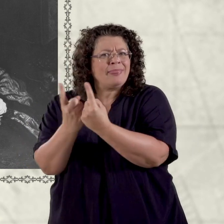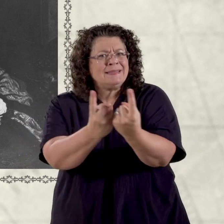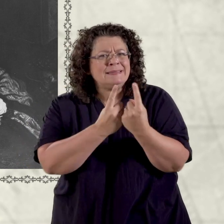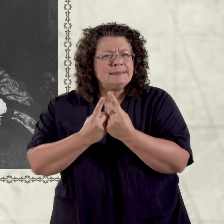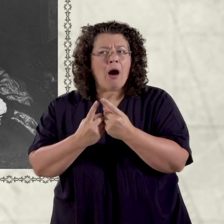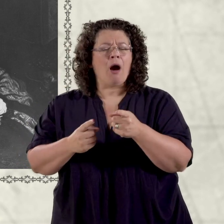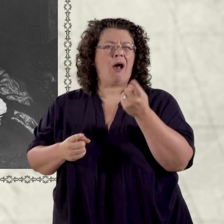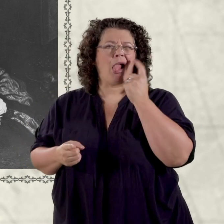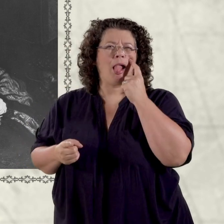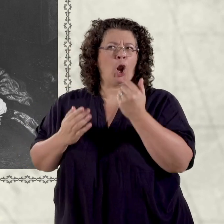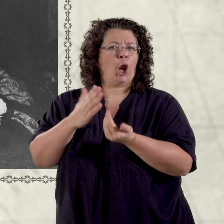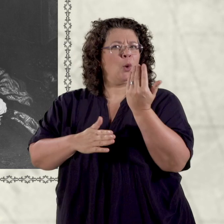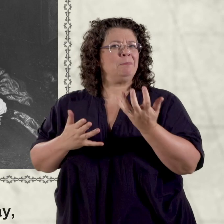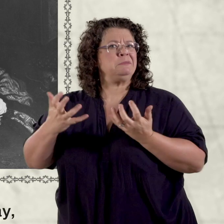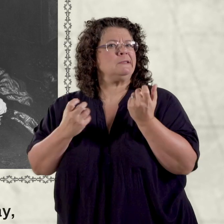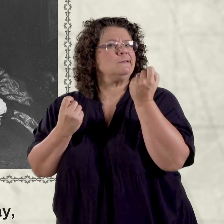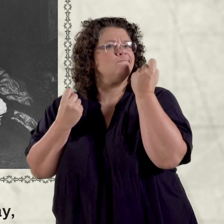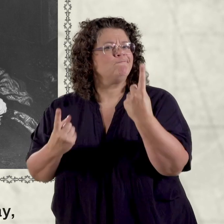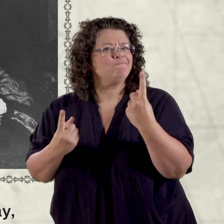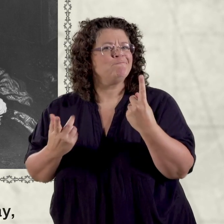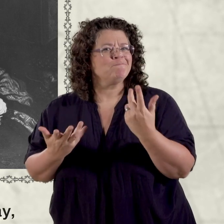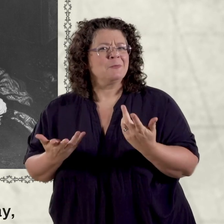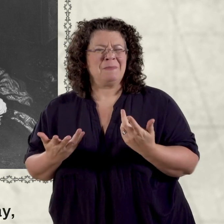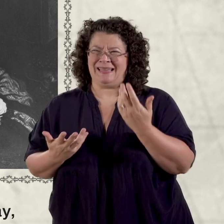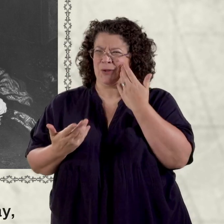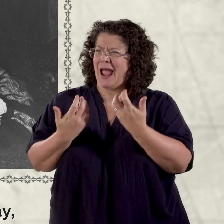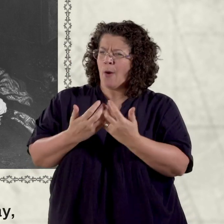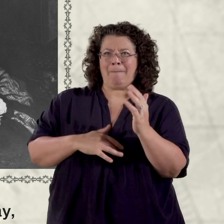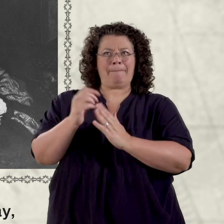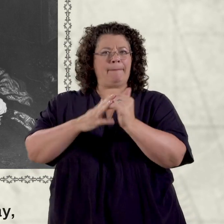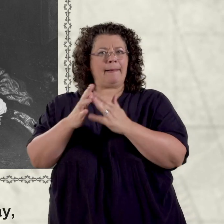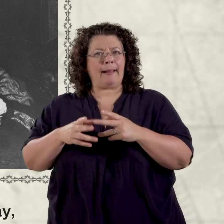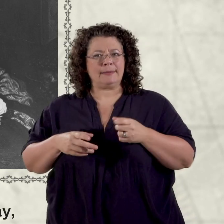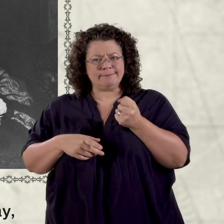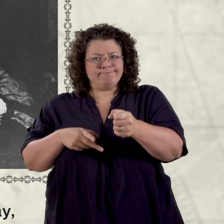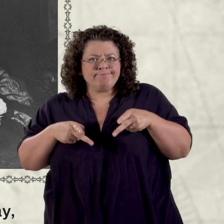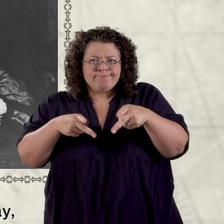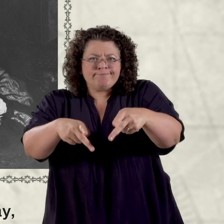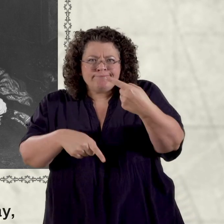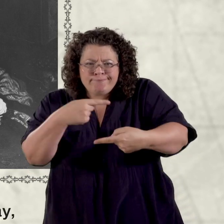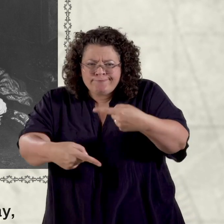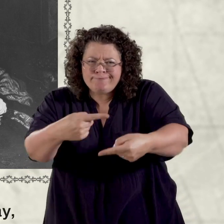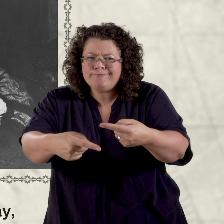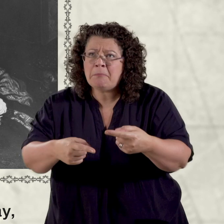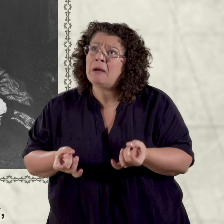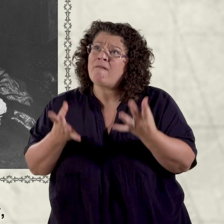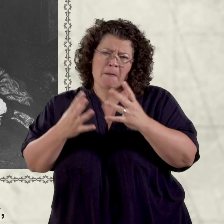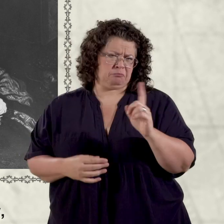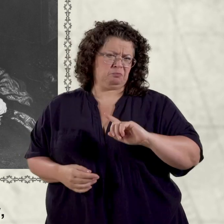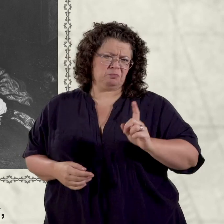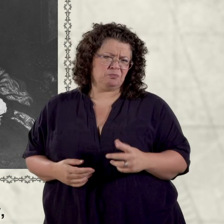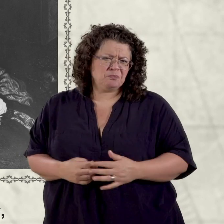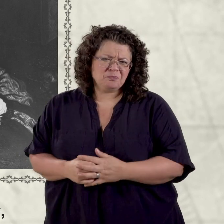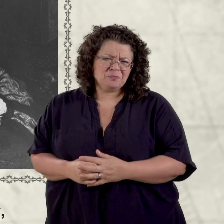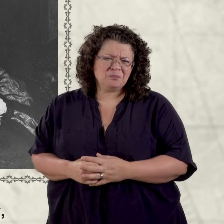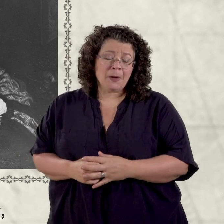new venture. And I didn't know how to build a railway, but that wasn't going to stop me. Now, building a